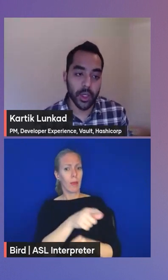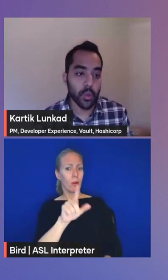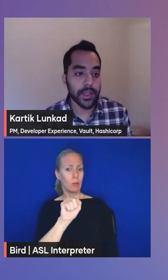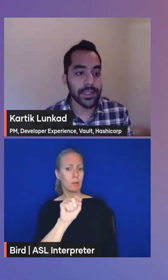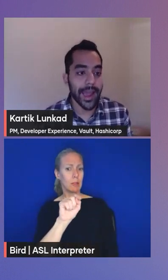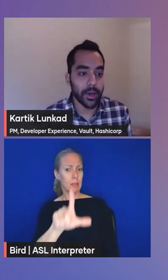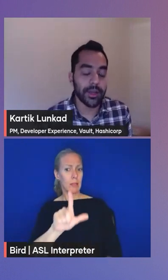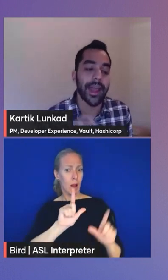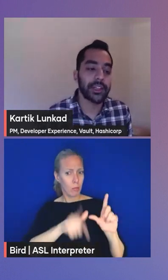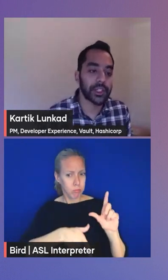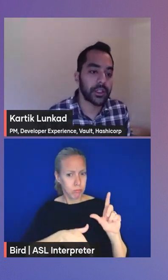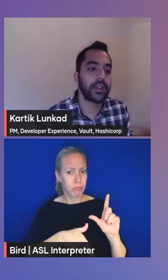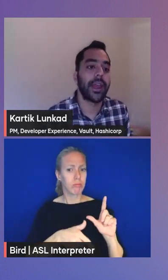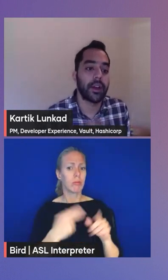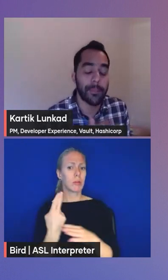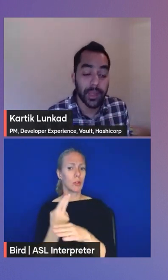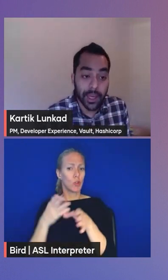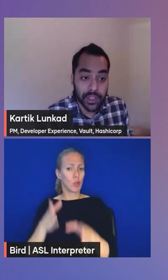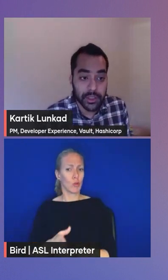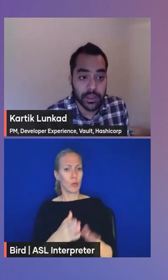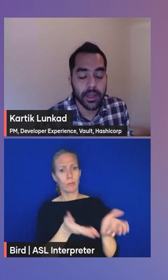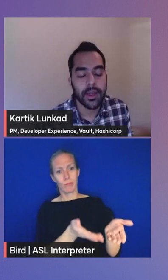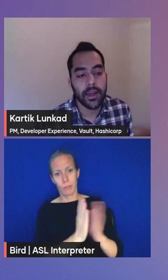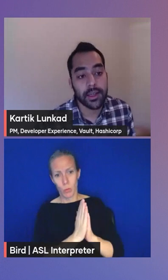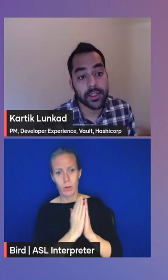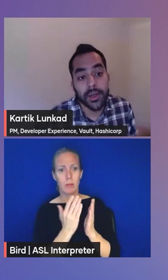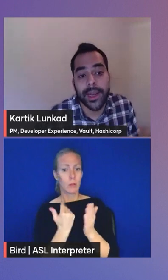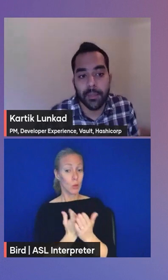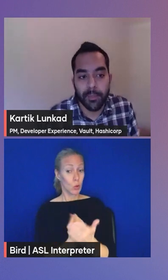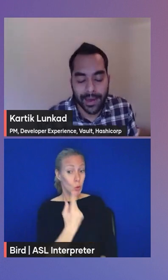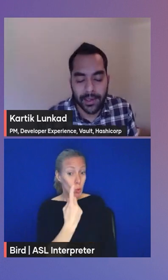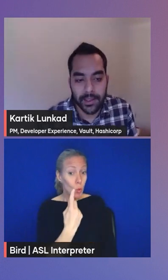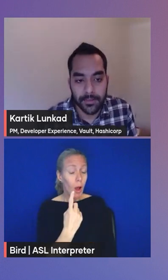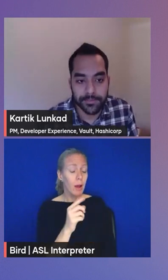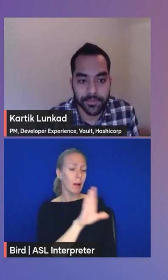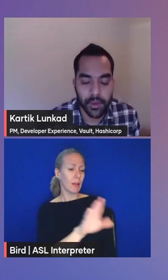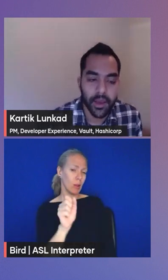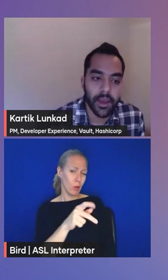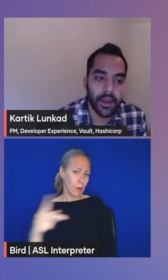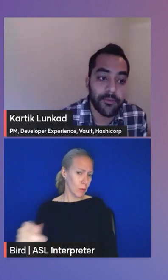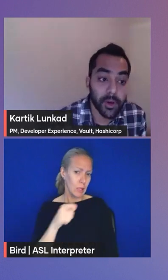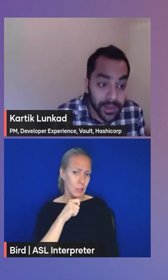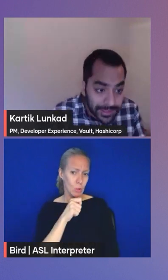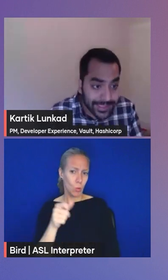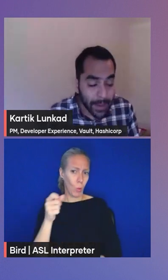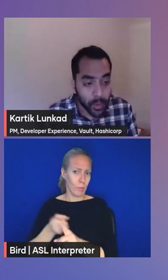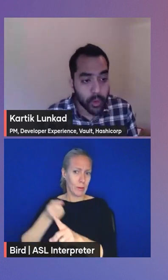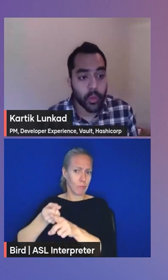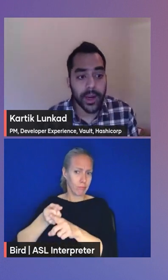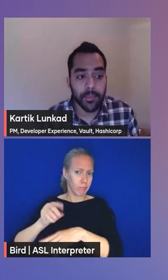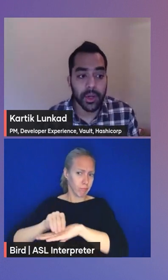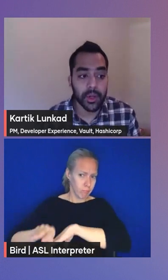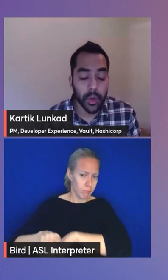request the new ones and your connection and your application does not get impacted. For this